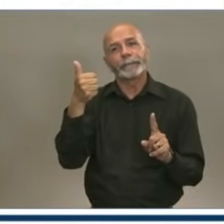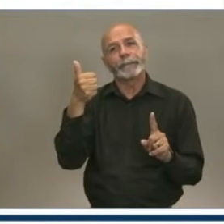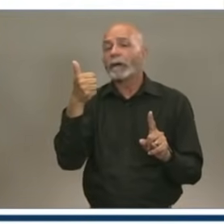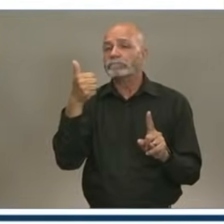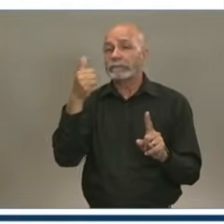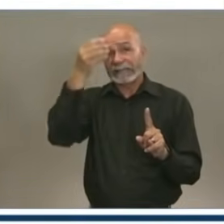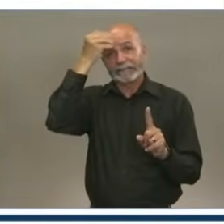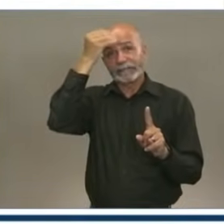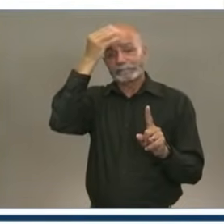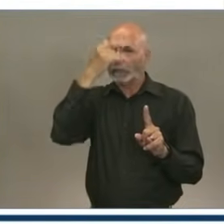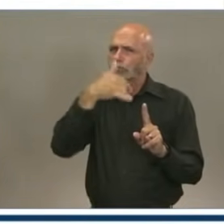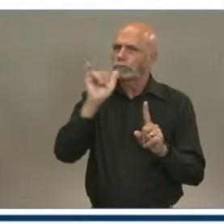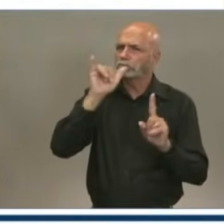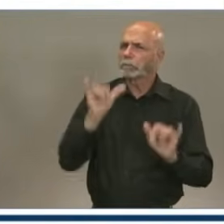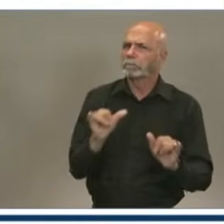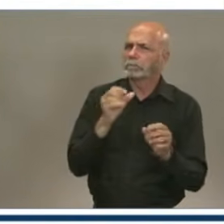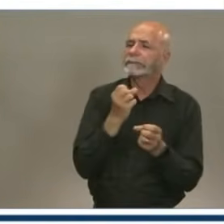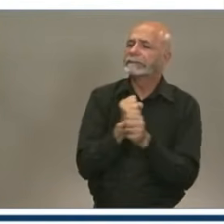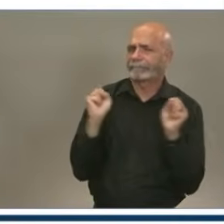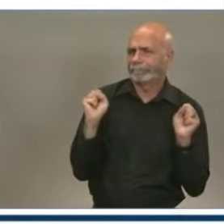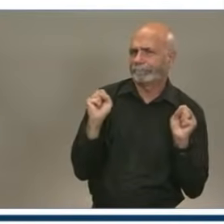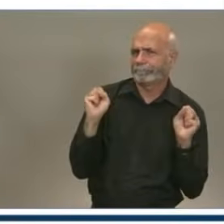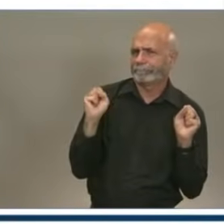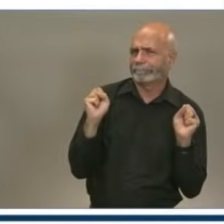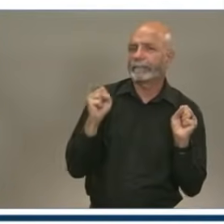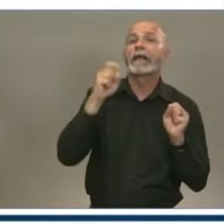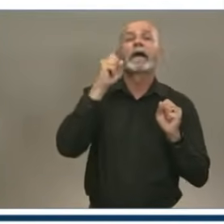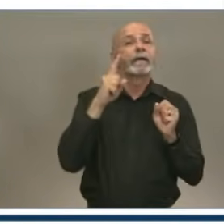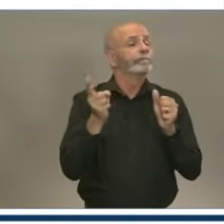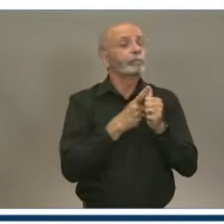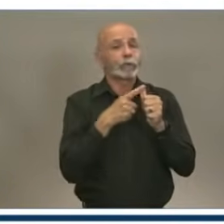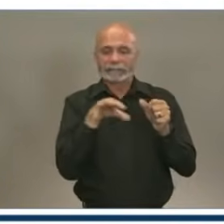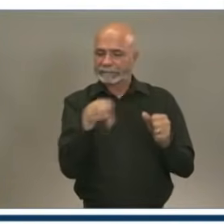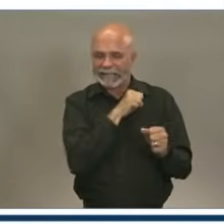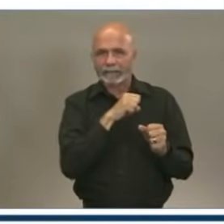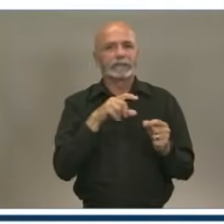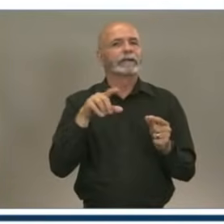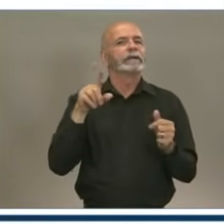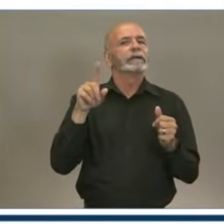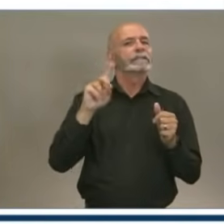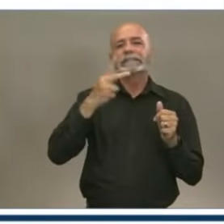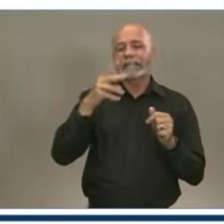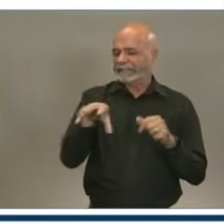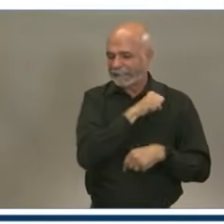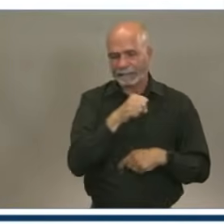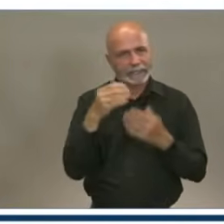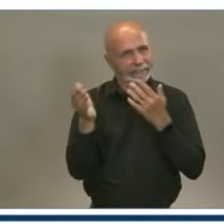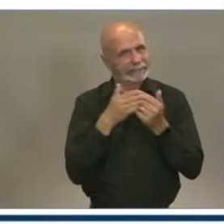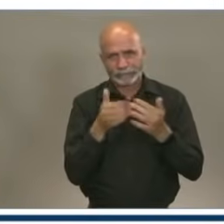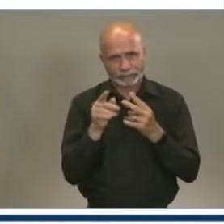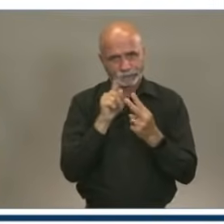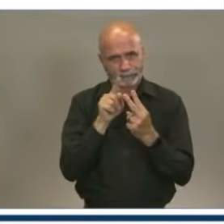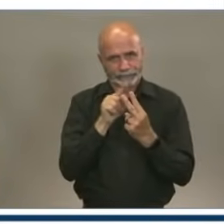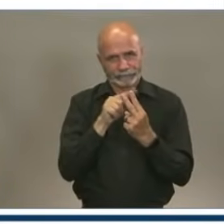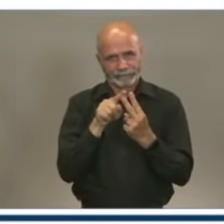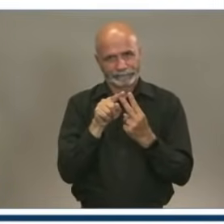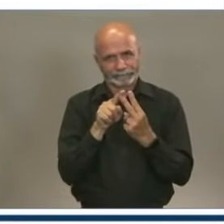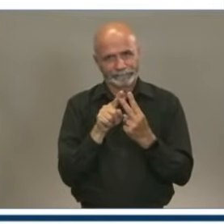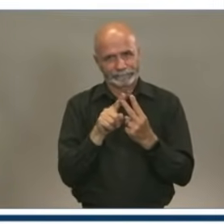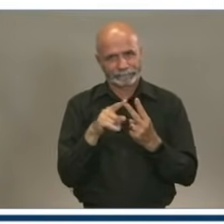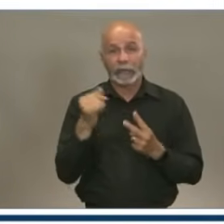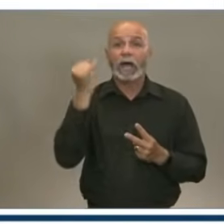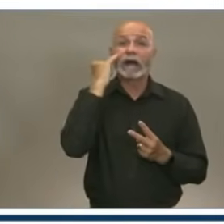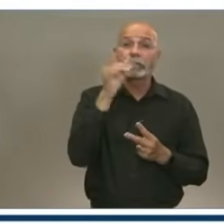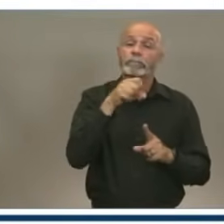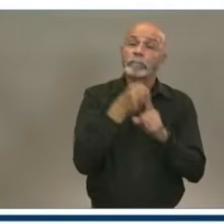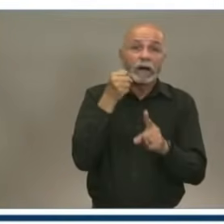is to take the first available mRNA vaccine for your second dose. If you're lucky enough and can get the same as your